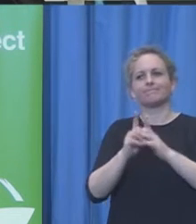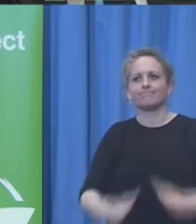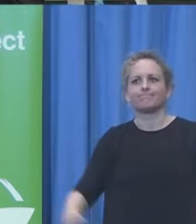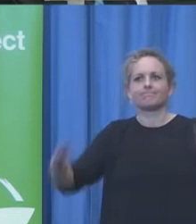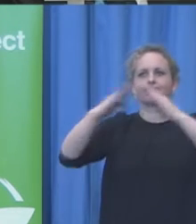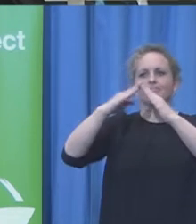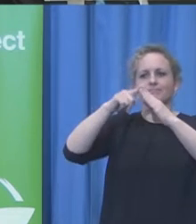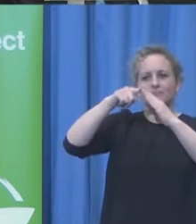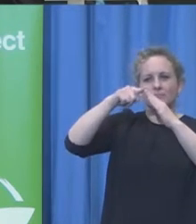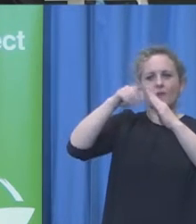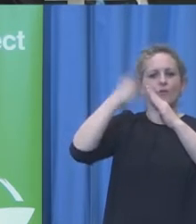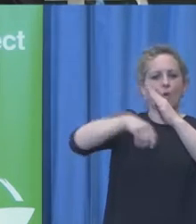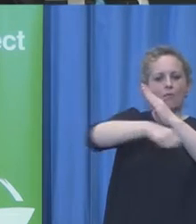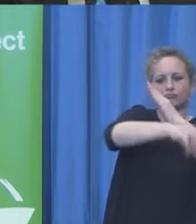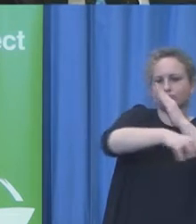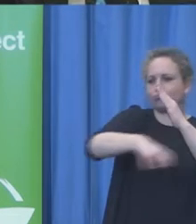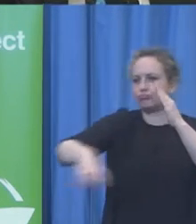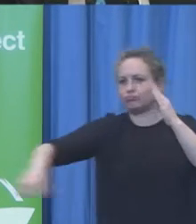they